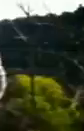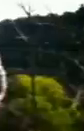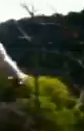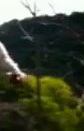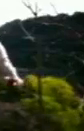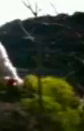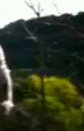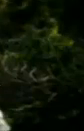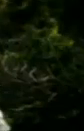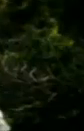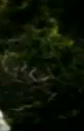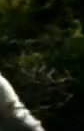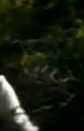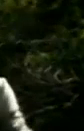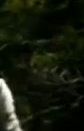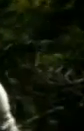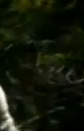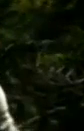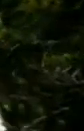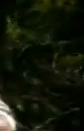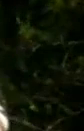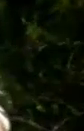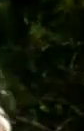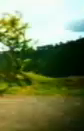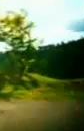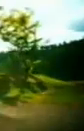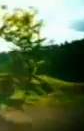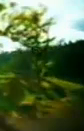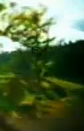you top up to $100 every month.